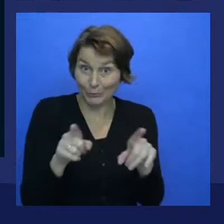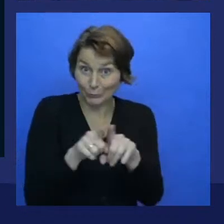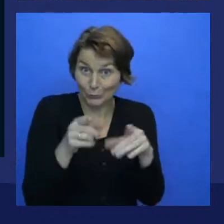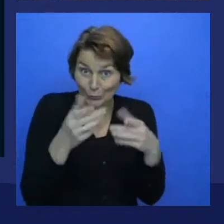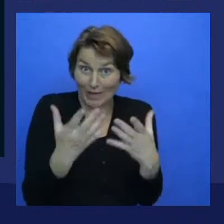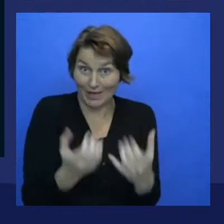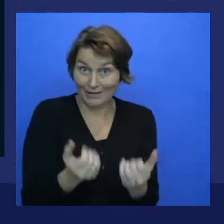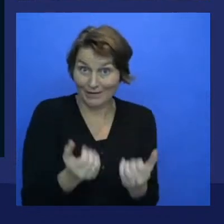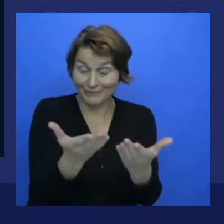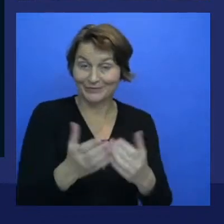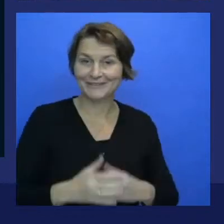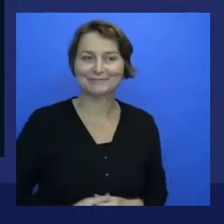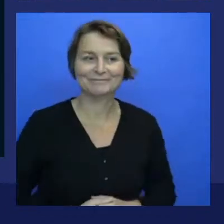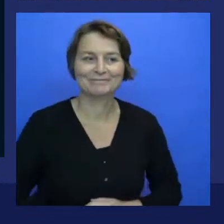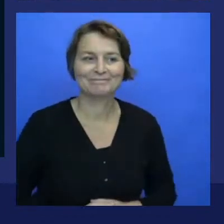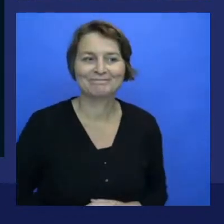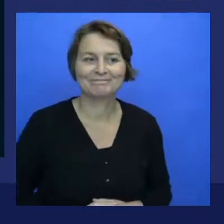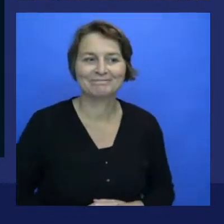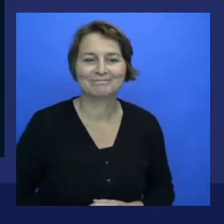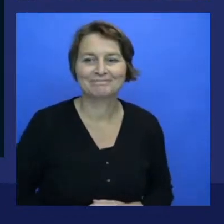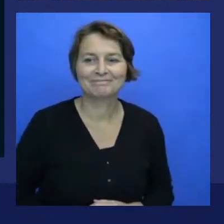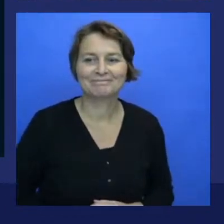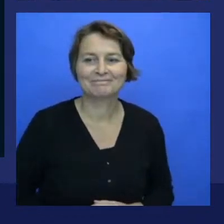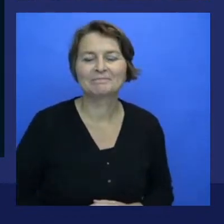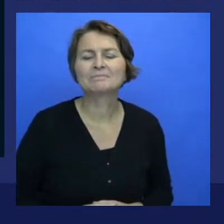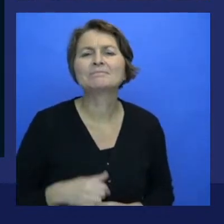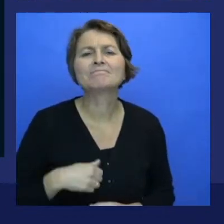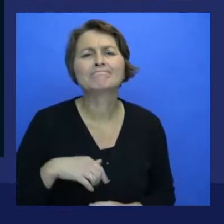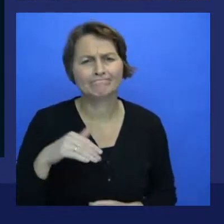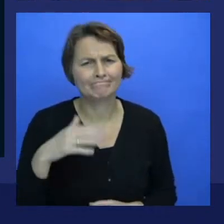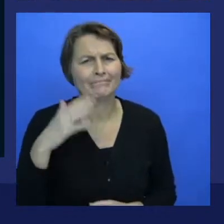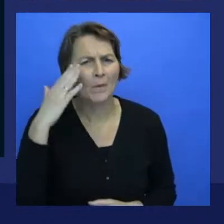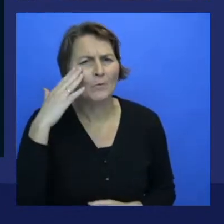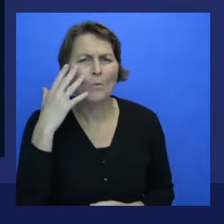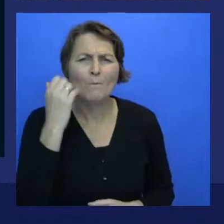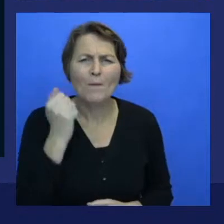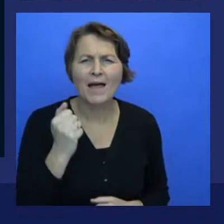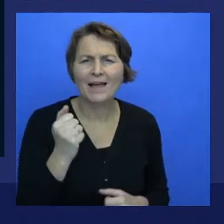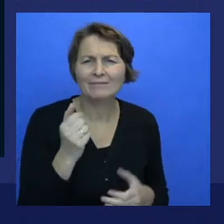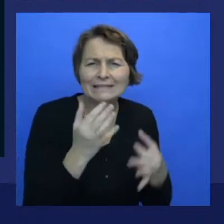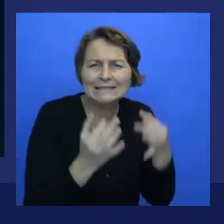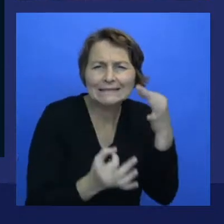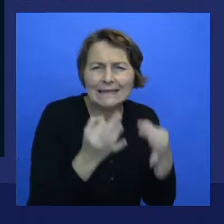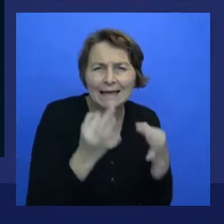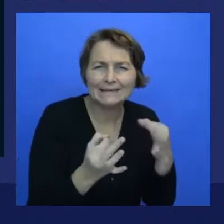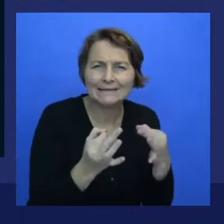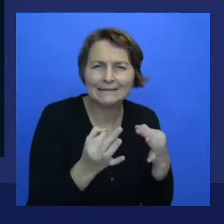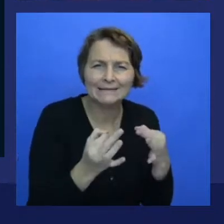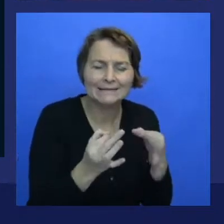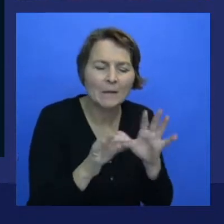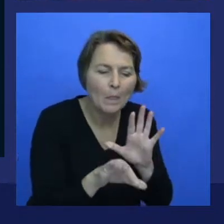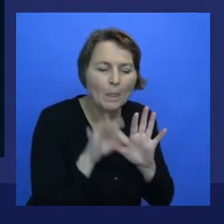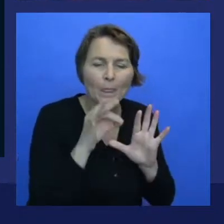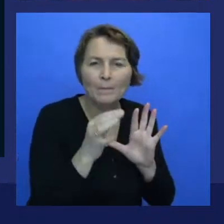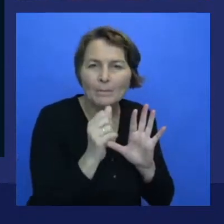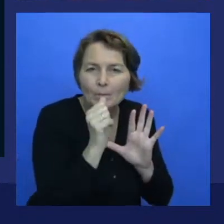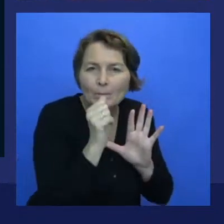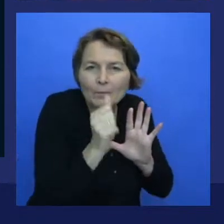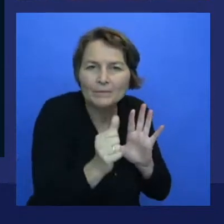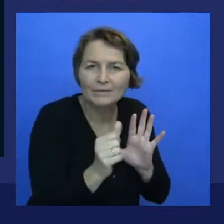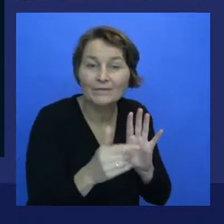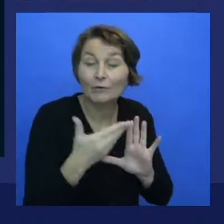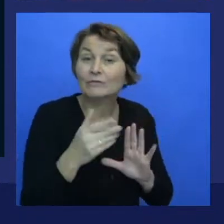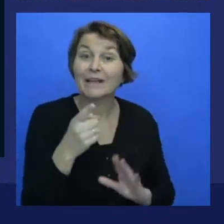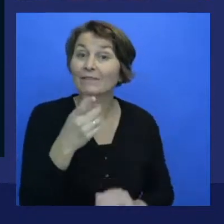I know they have the trial version, so even if you don't have Azure subscription, you